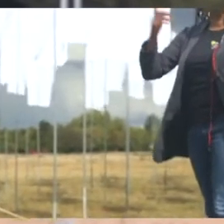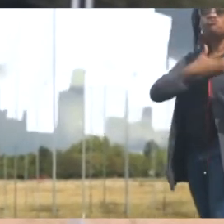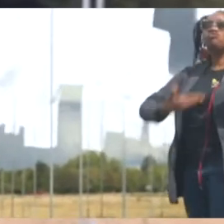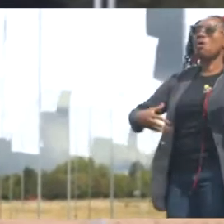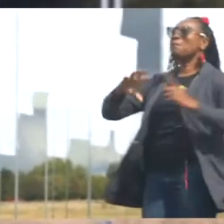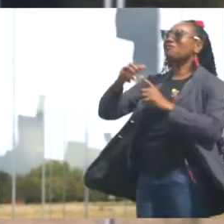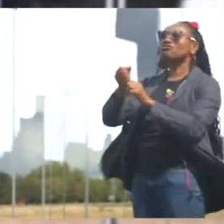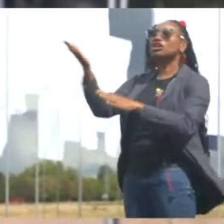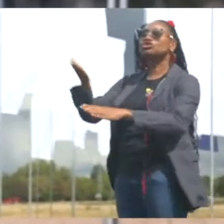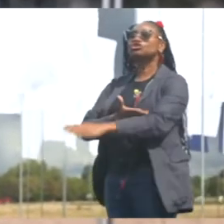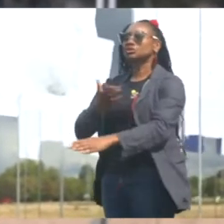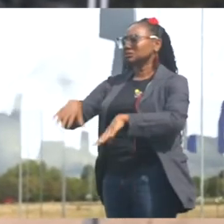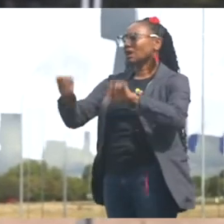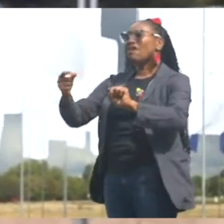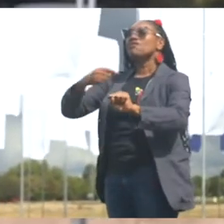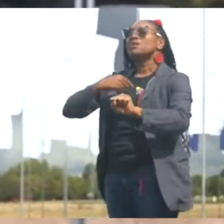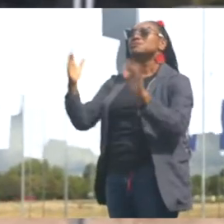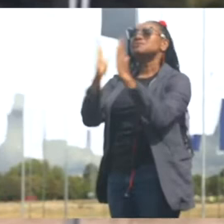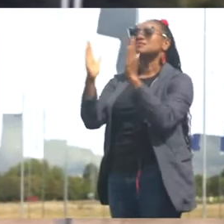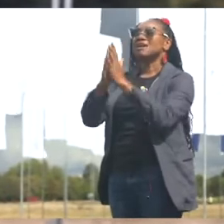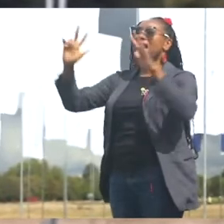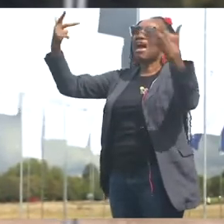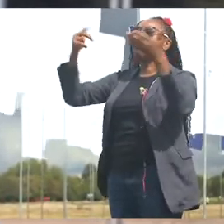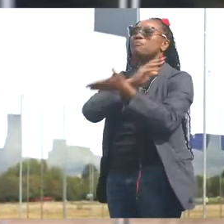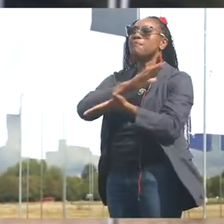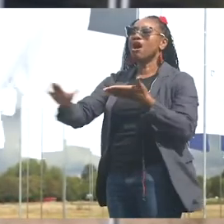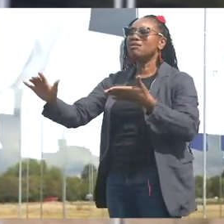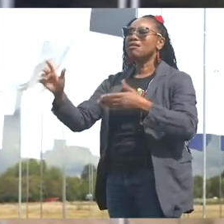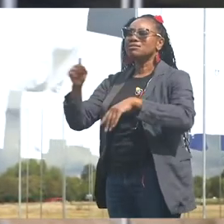It began for me on Sunday the 8th of March at